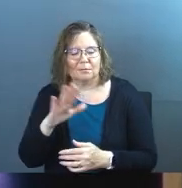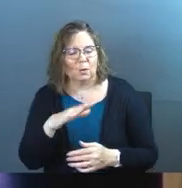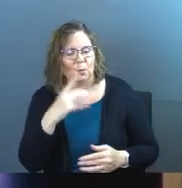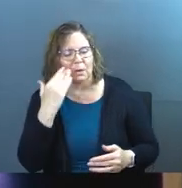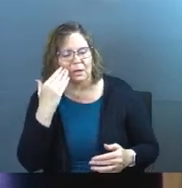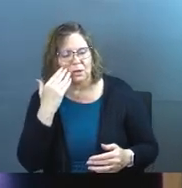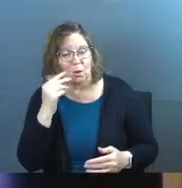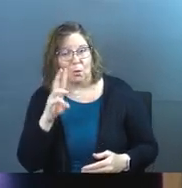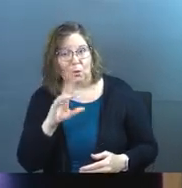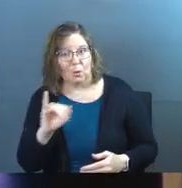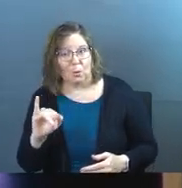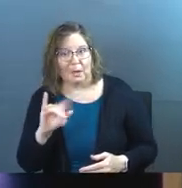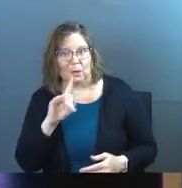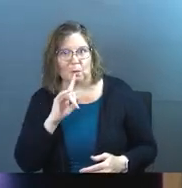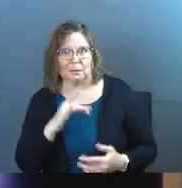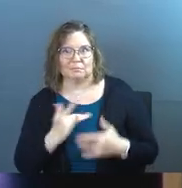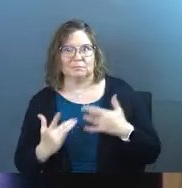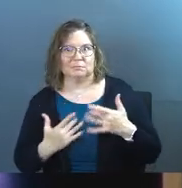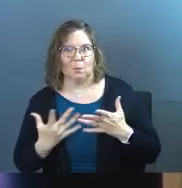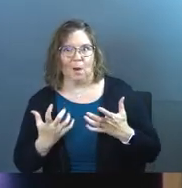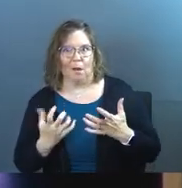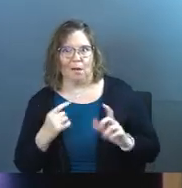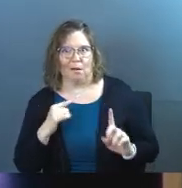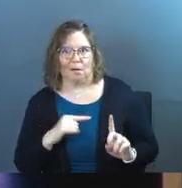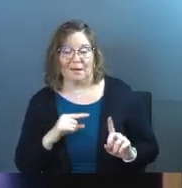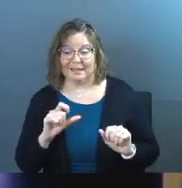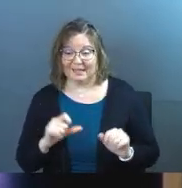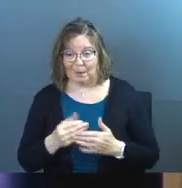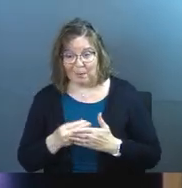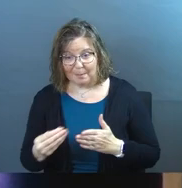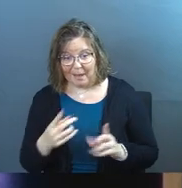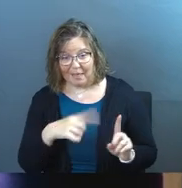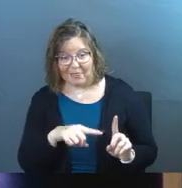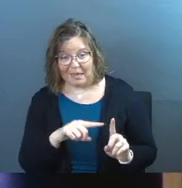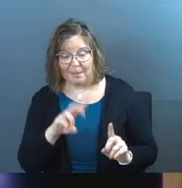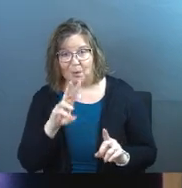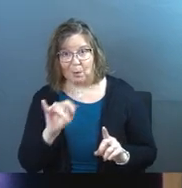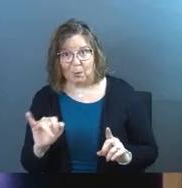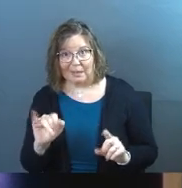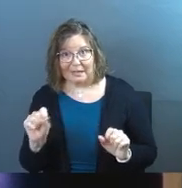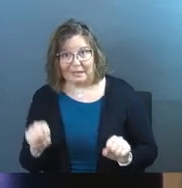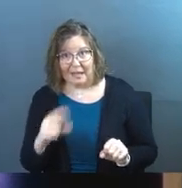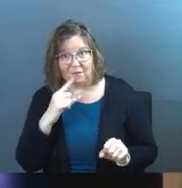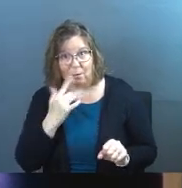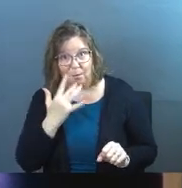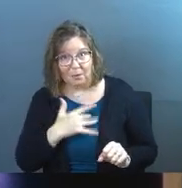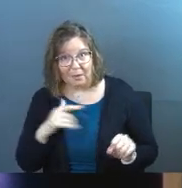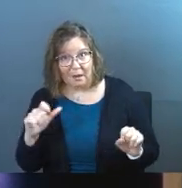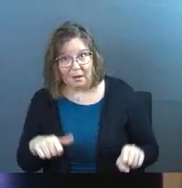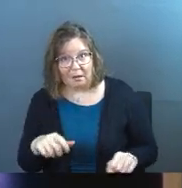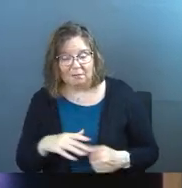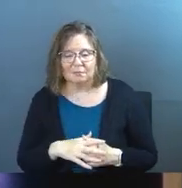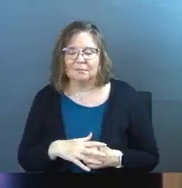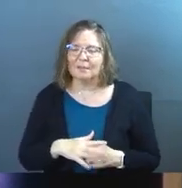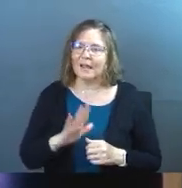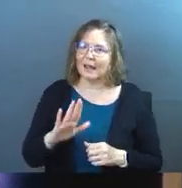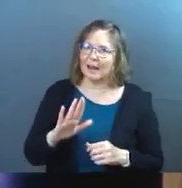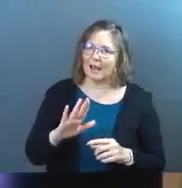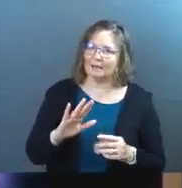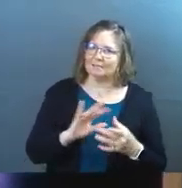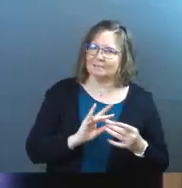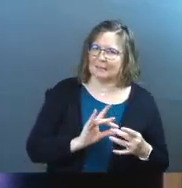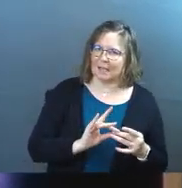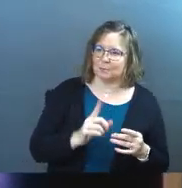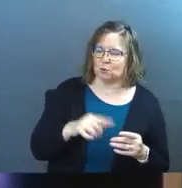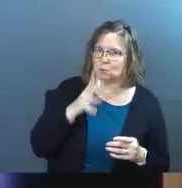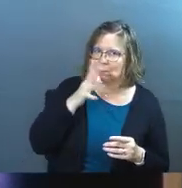this Nintendo Wii is really the hip thing. Can we buy them a Nintendo Wii for their birthday? And I'll make a little side comment